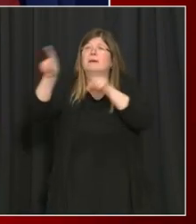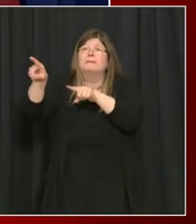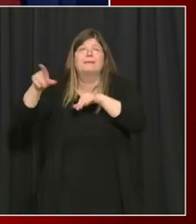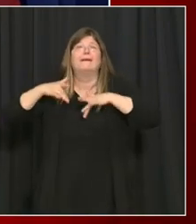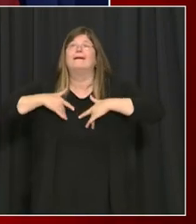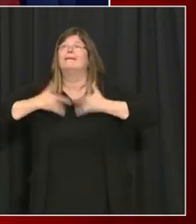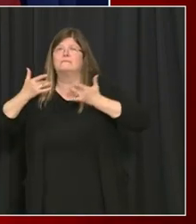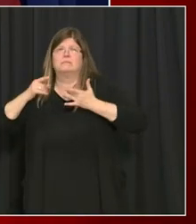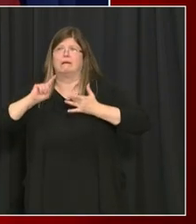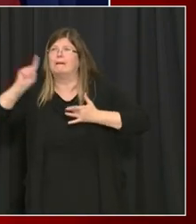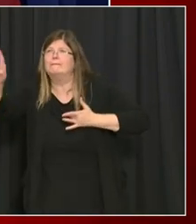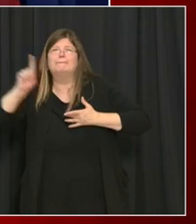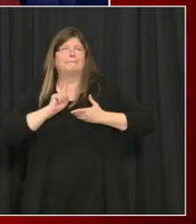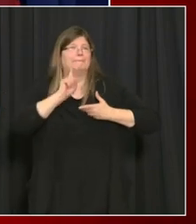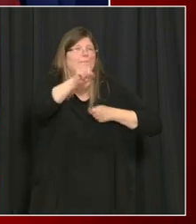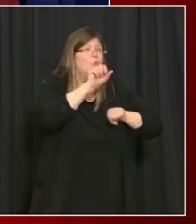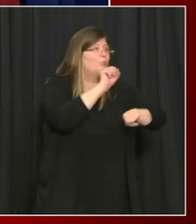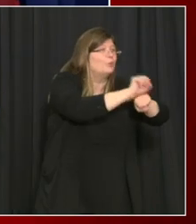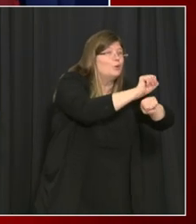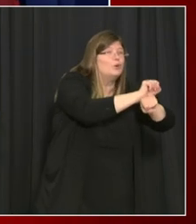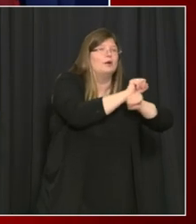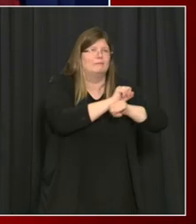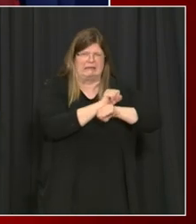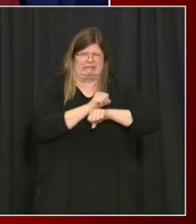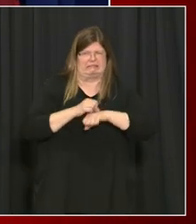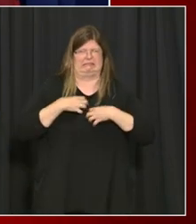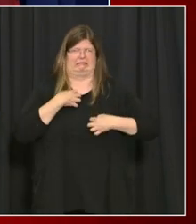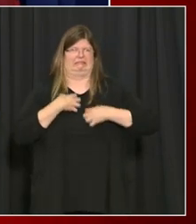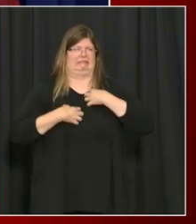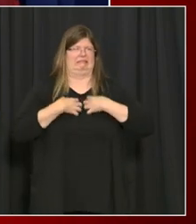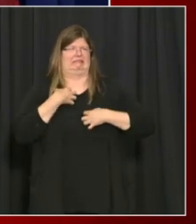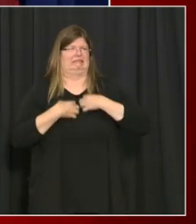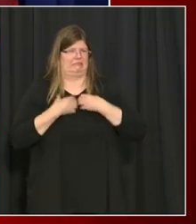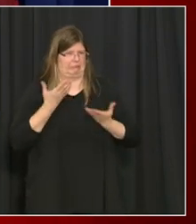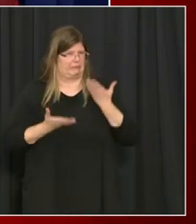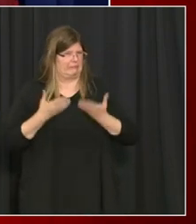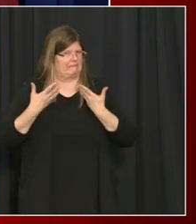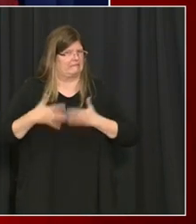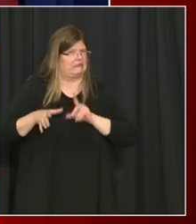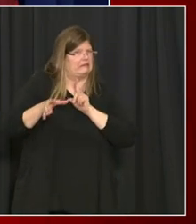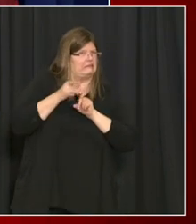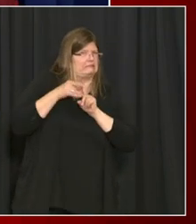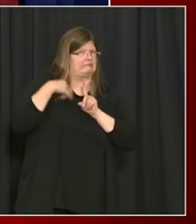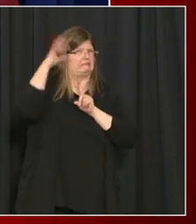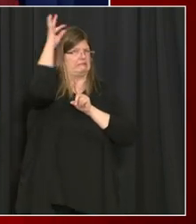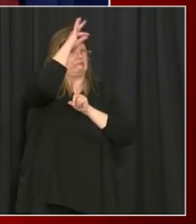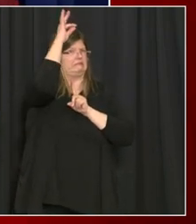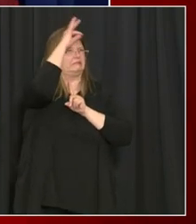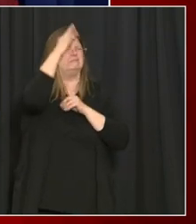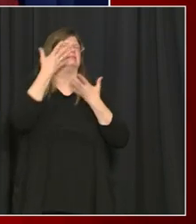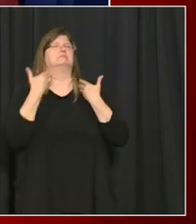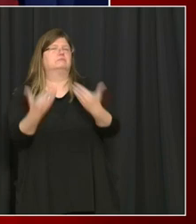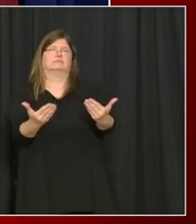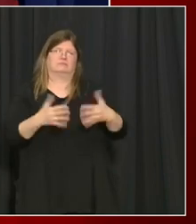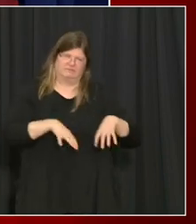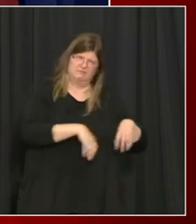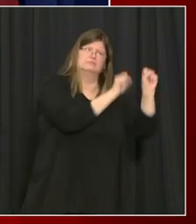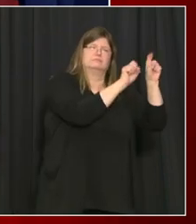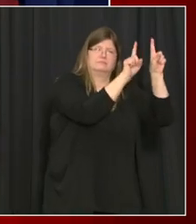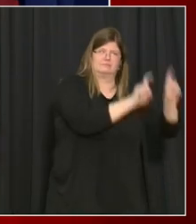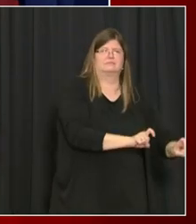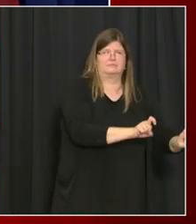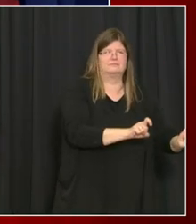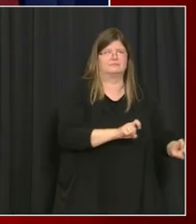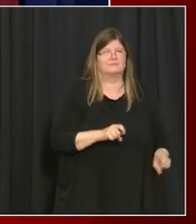somebody that they know has been tested who's positive. And so our